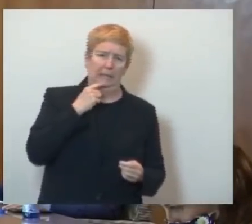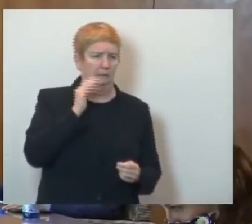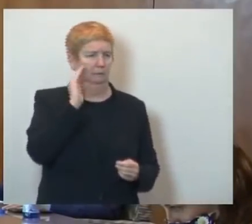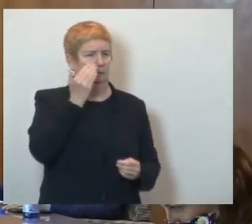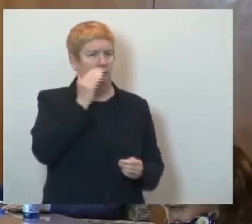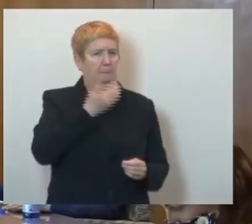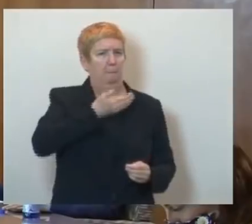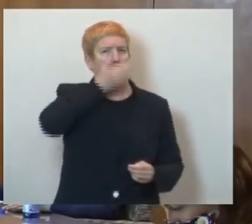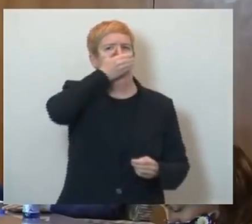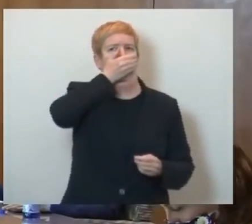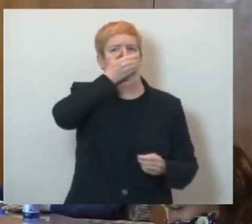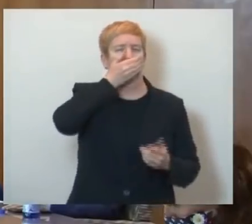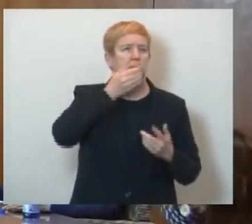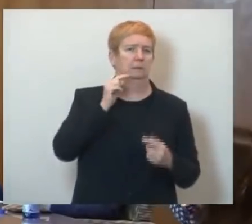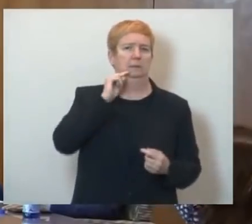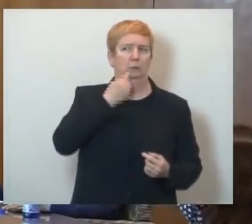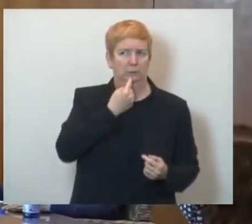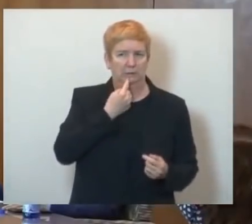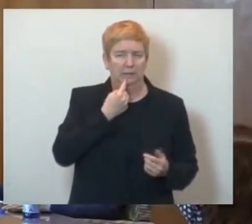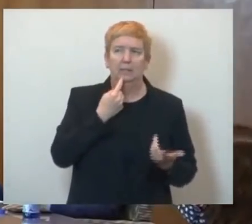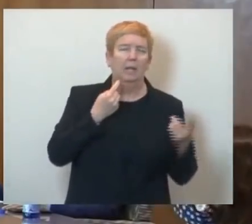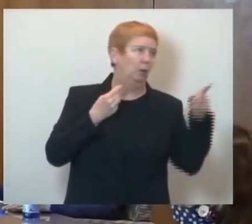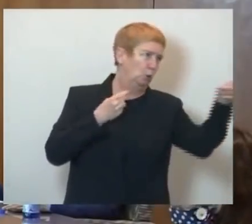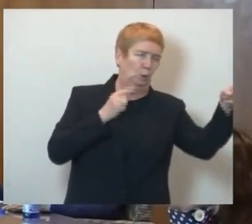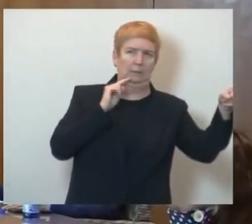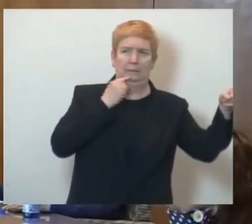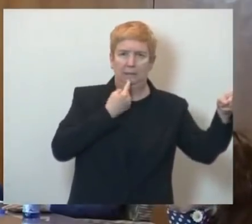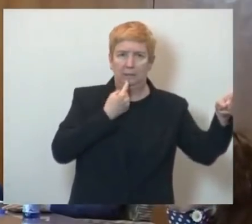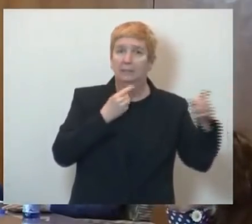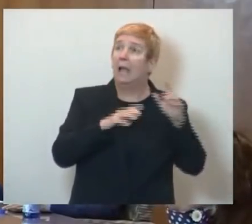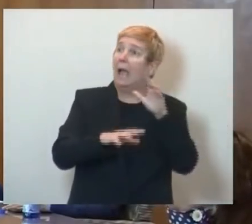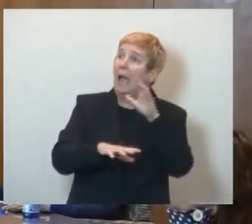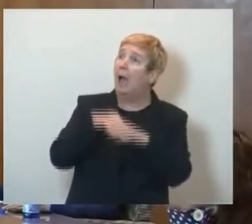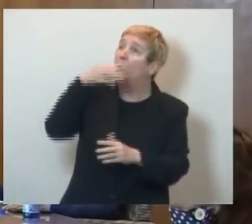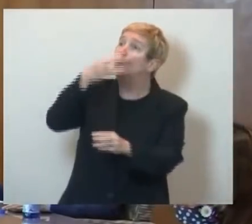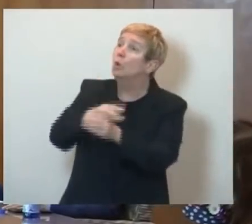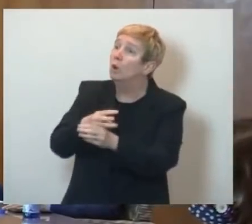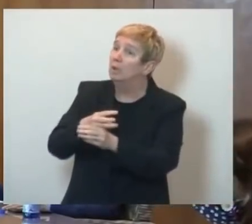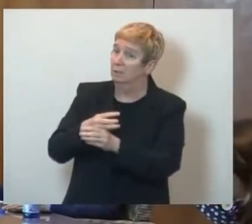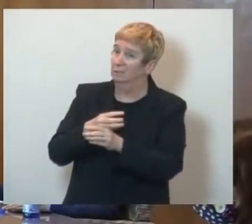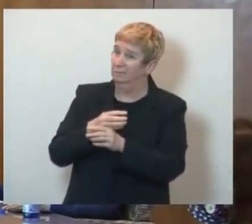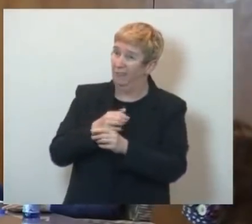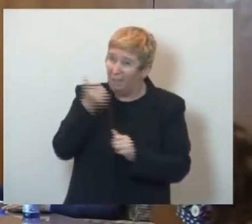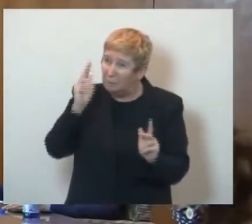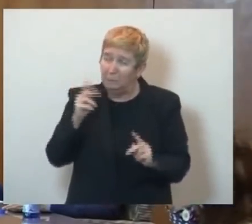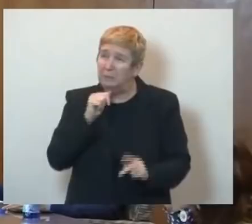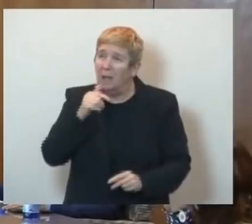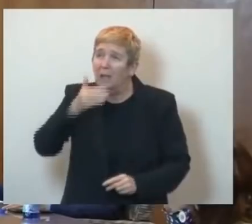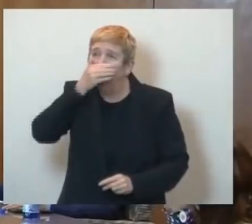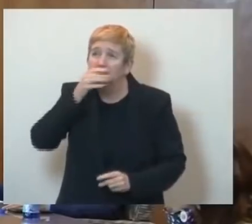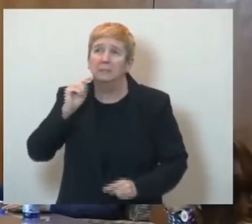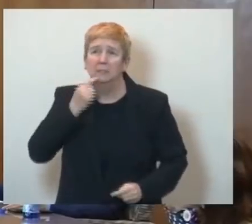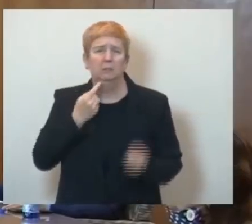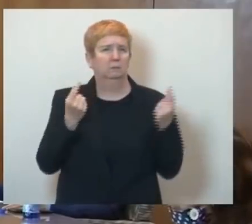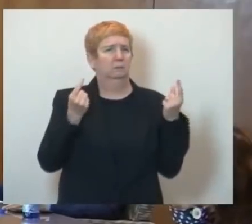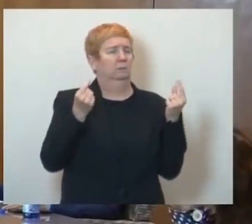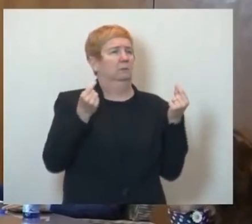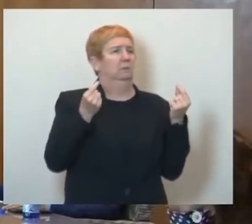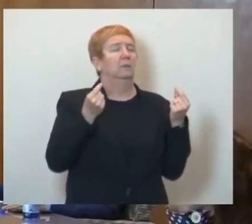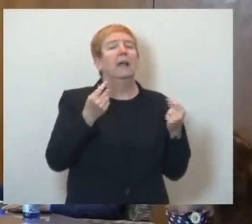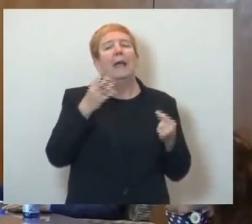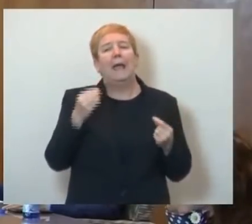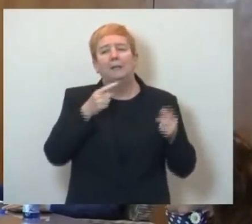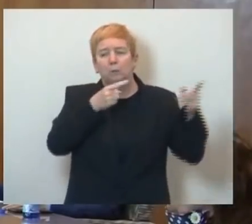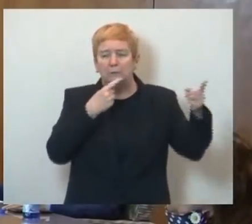public. A fair number of people are not. I'm wondering if you're going to mandate them. And secondly, 8 days ago, you told us the state's capacity